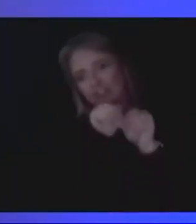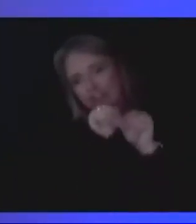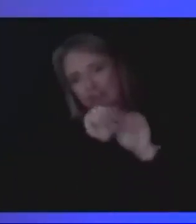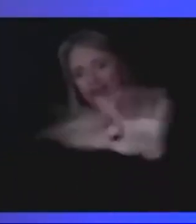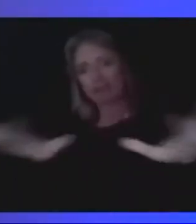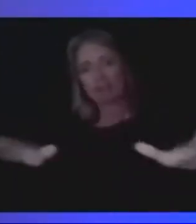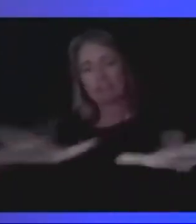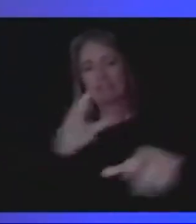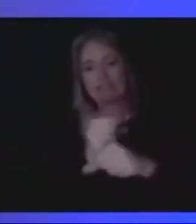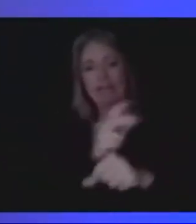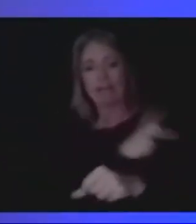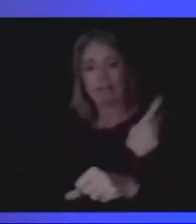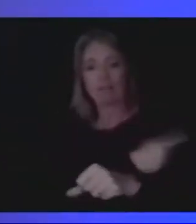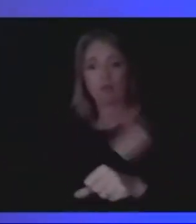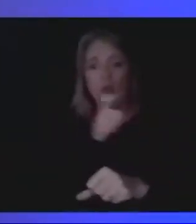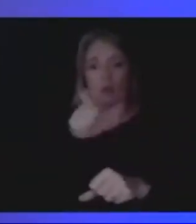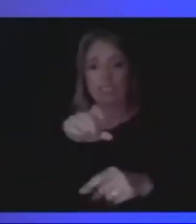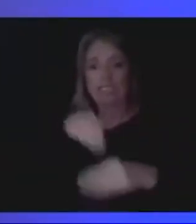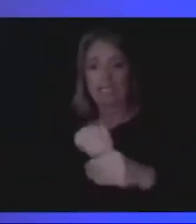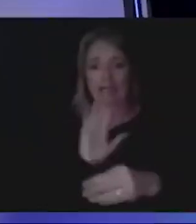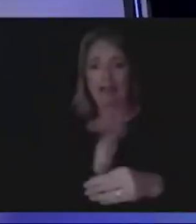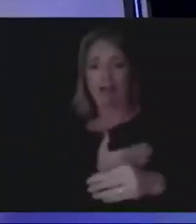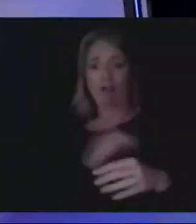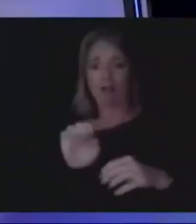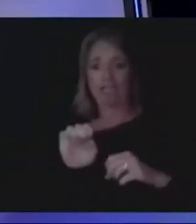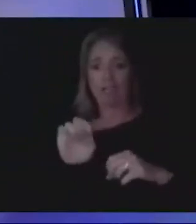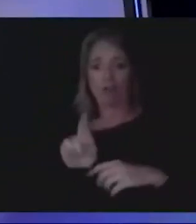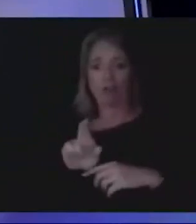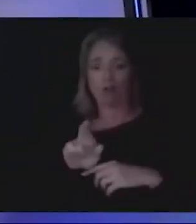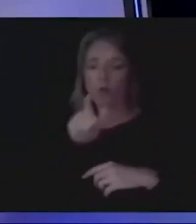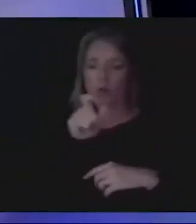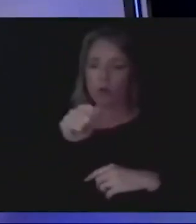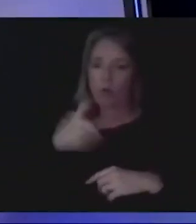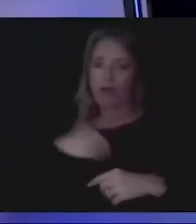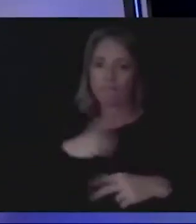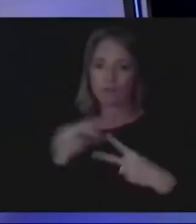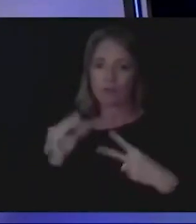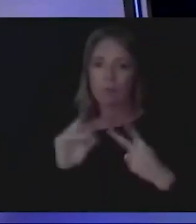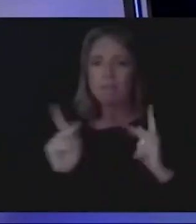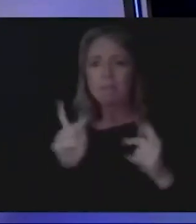in our ER that don't have a choice. Are folks angry?